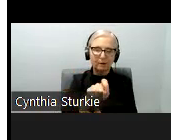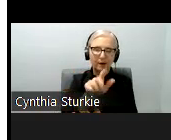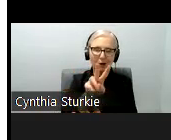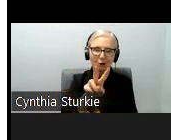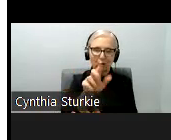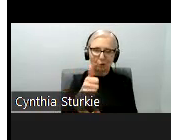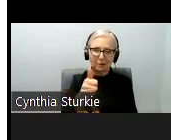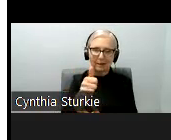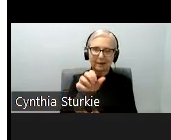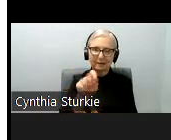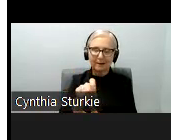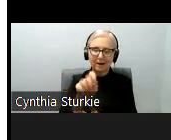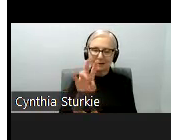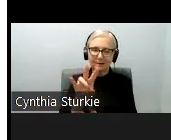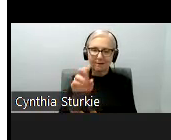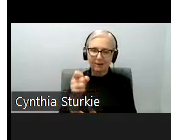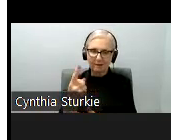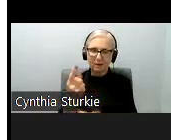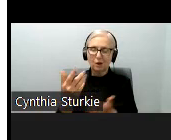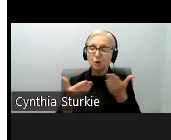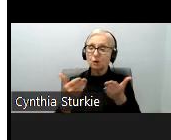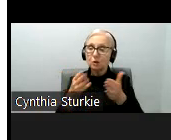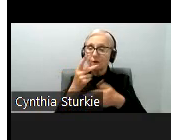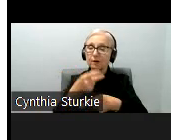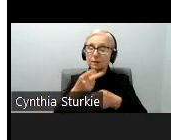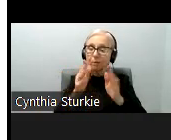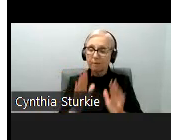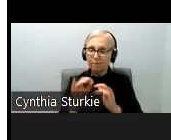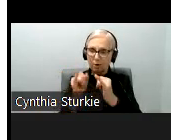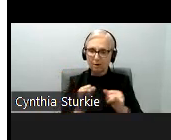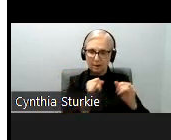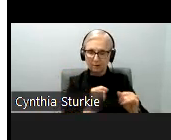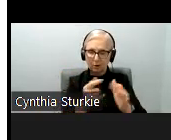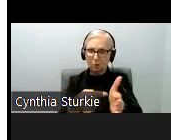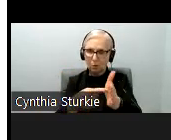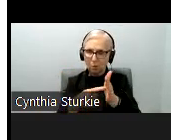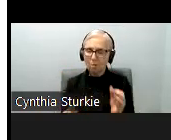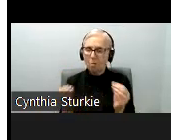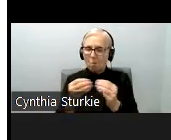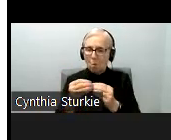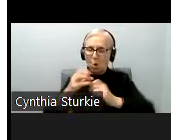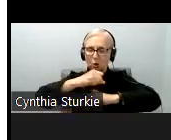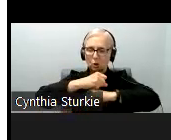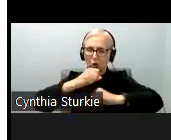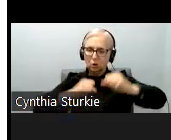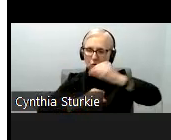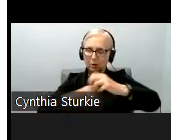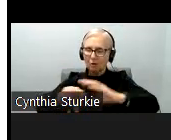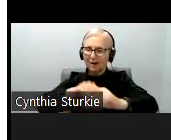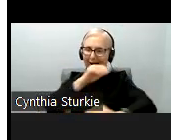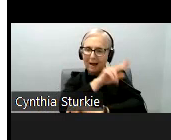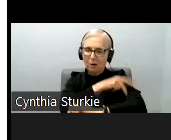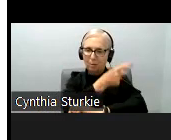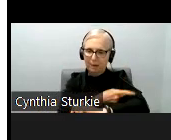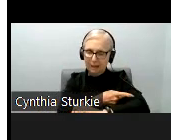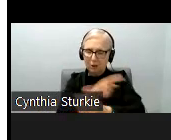21.210.711. And this means a service provider for individuals that require more structured outpatient treatment